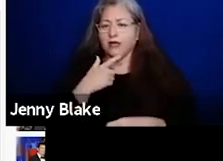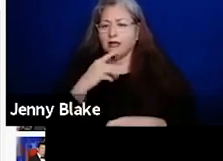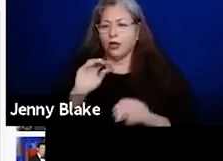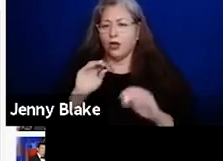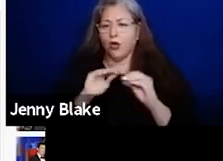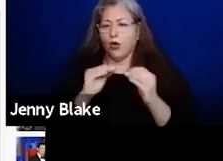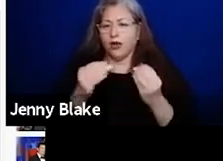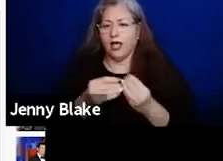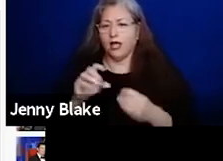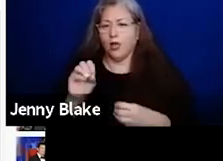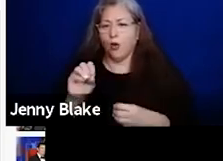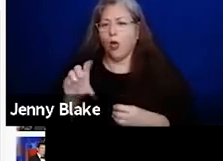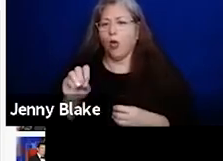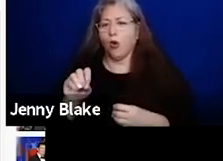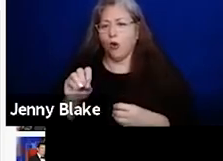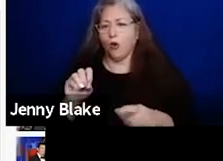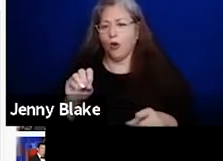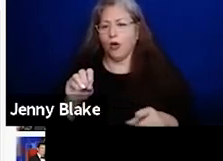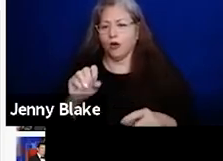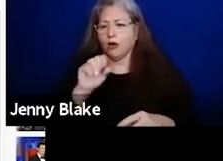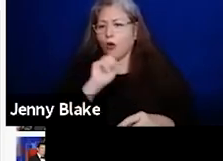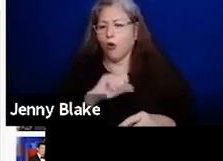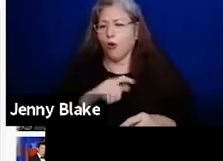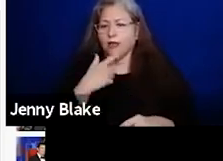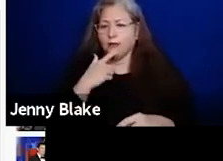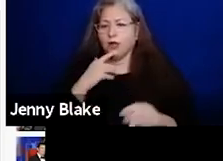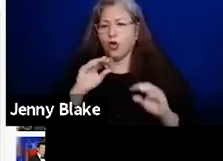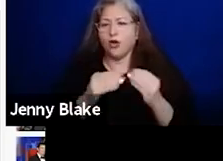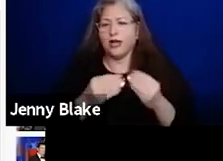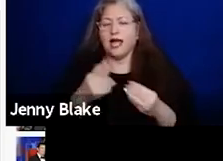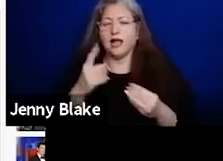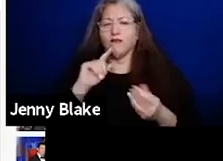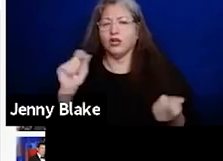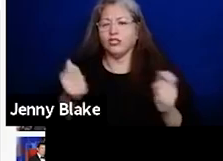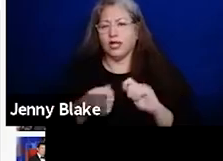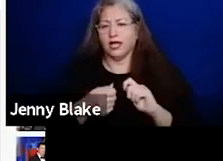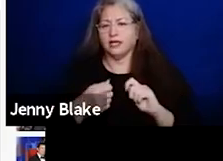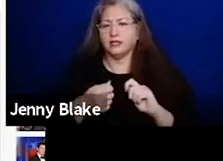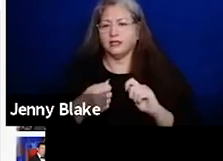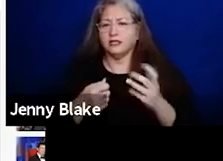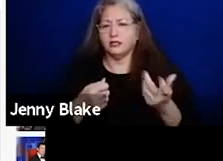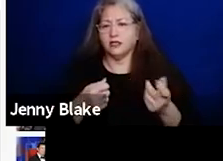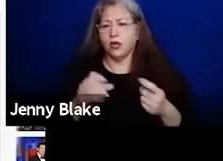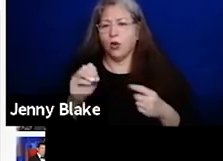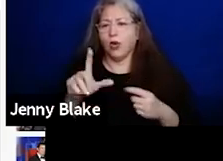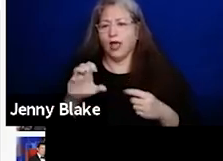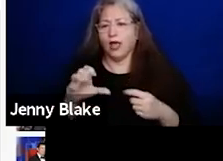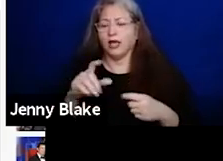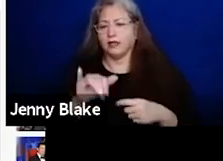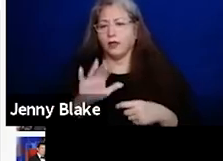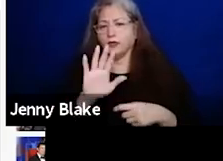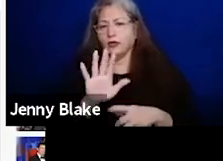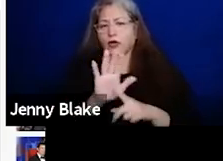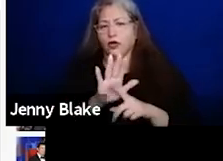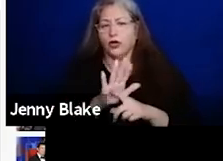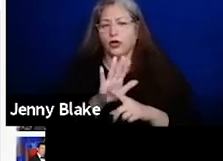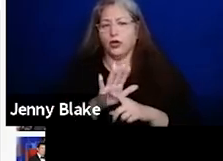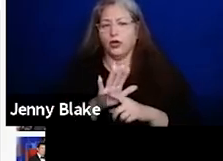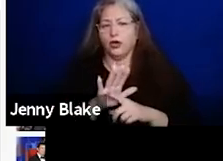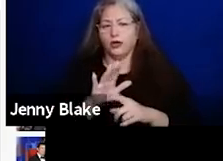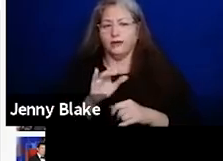Organized, Old Lesbian Organizing for Change. So that was really her